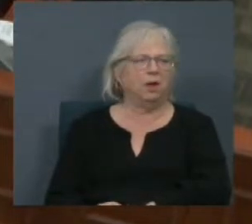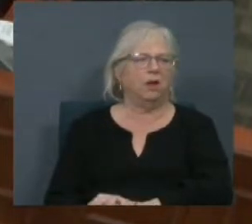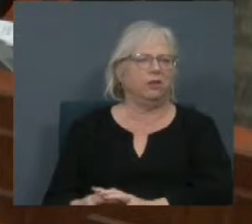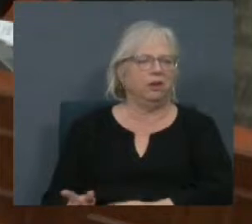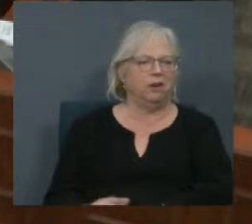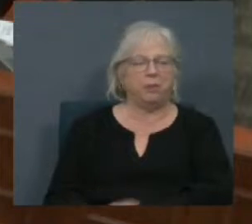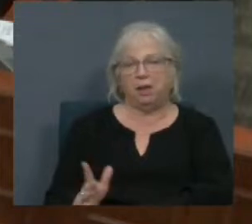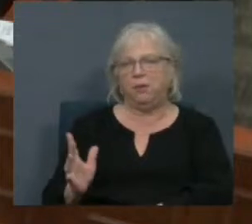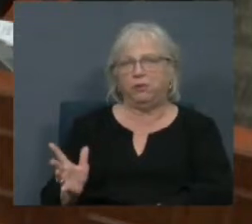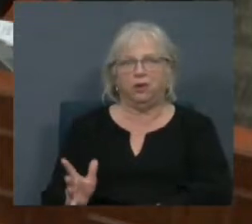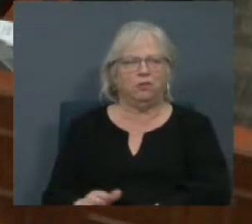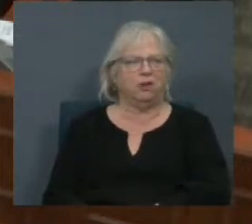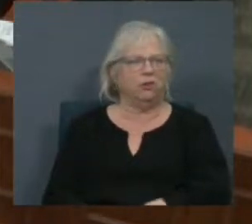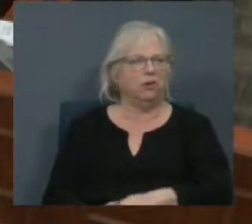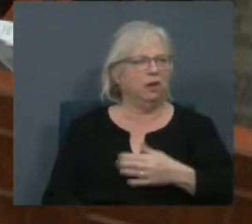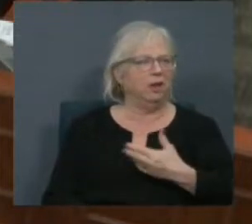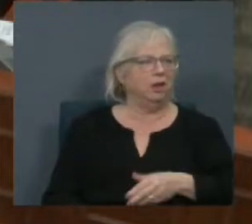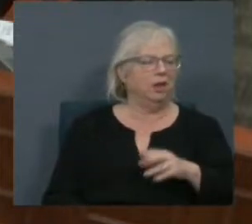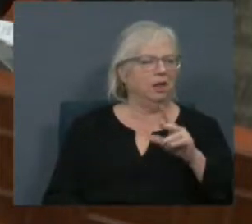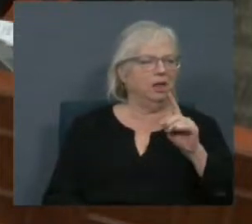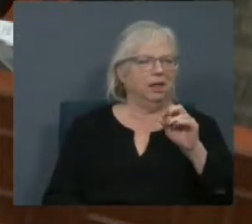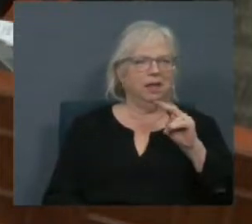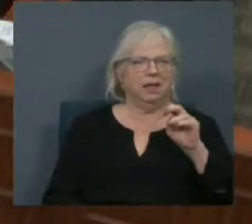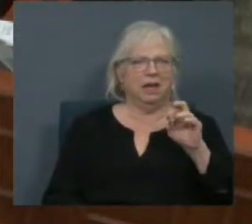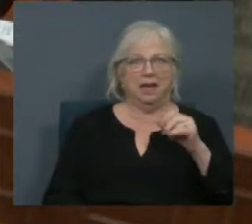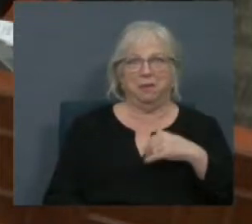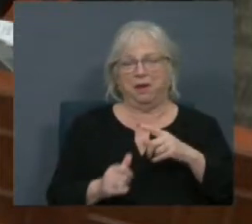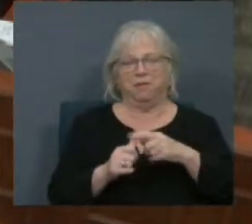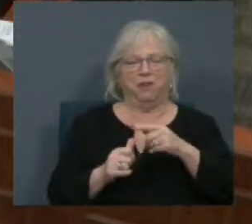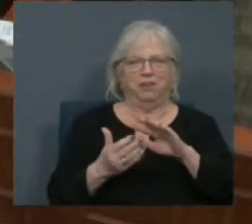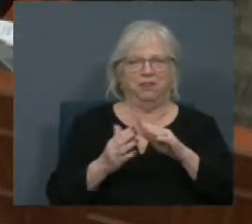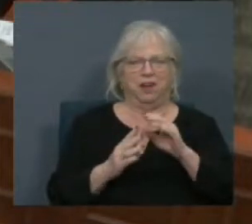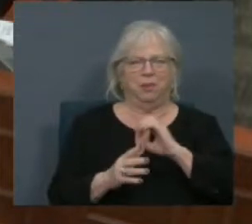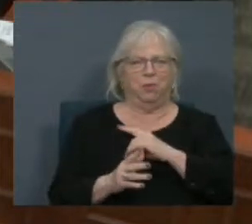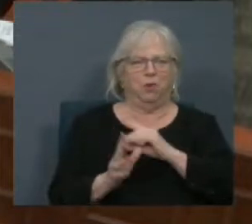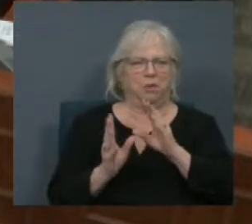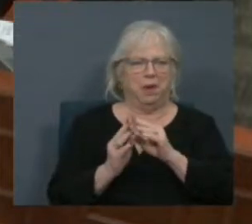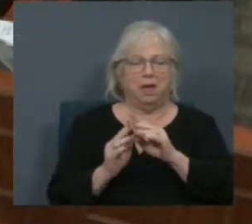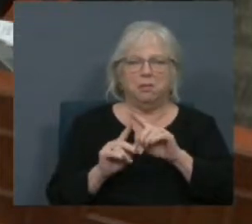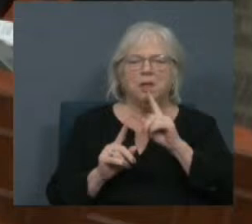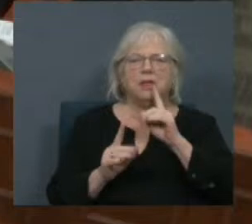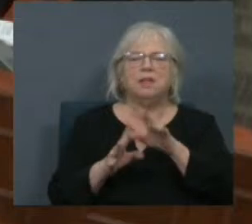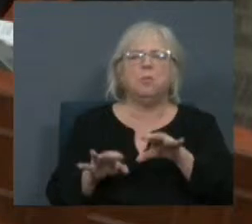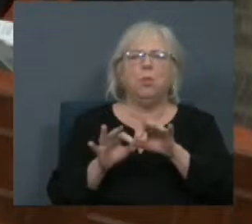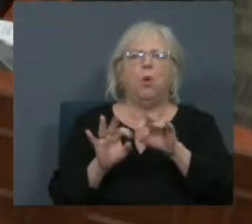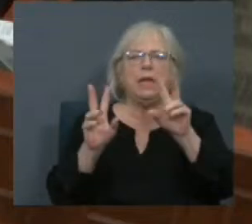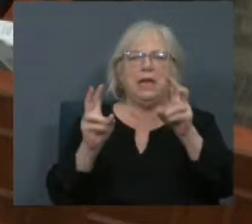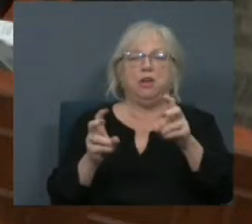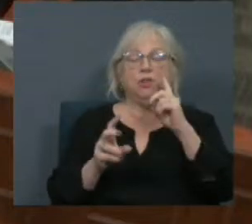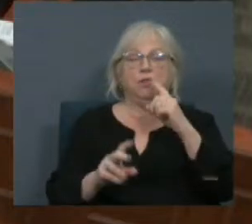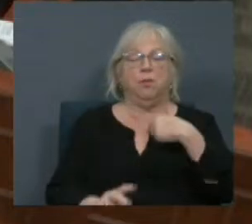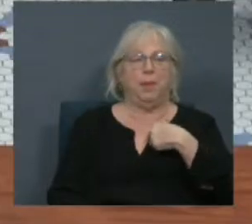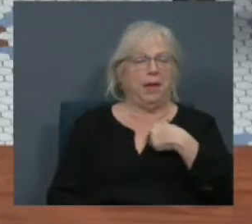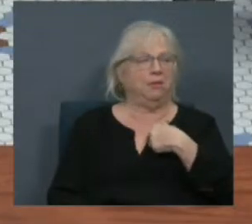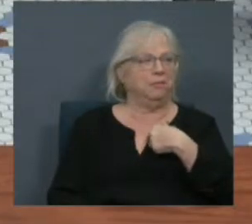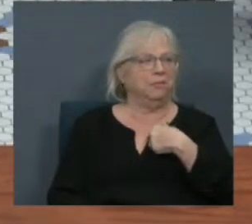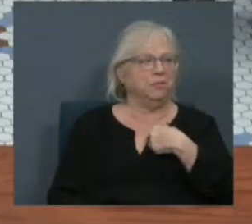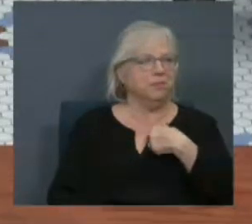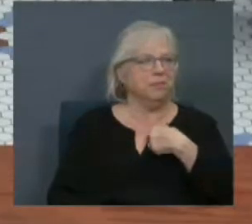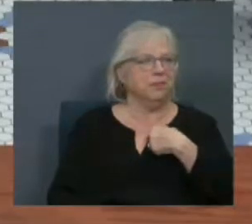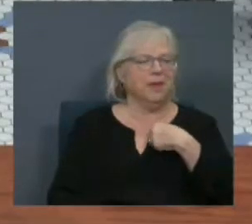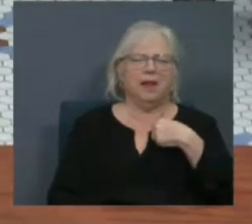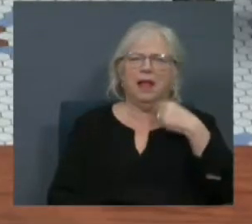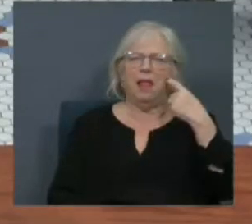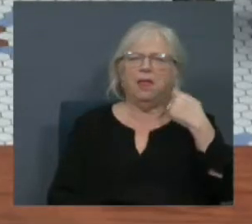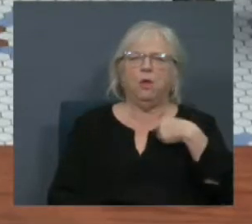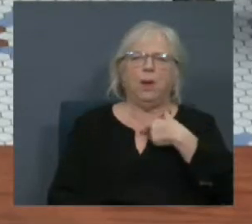Hello. Hi, my name's Kennedy. It's my first city board meeting, but this is an important issue to me, so I had to come out. I think